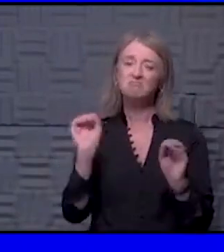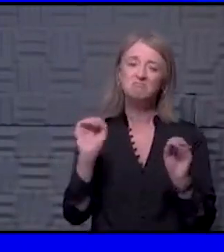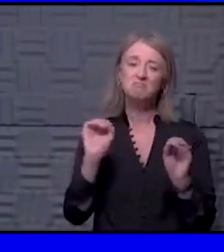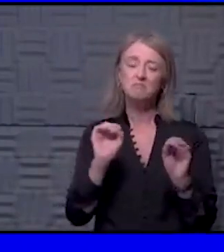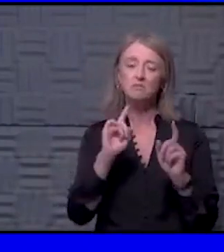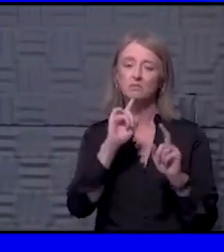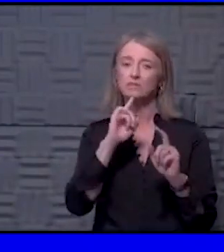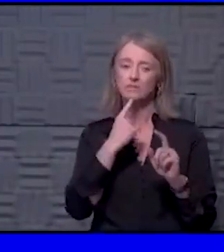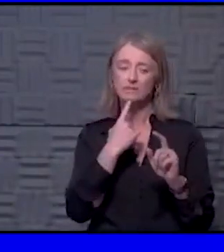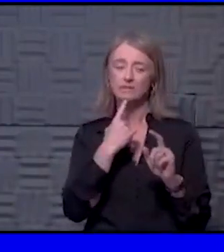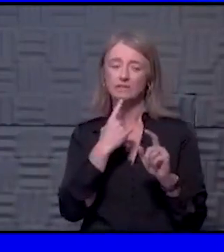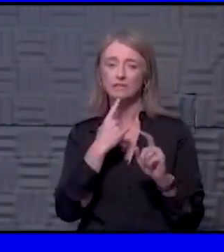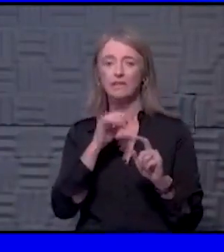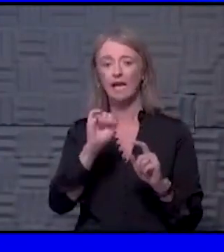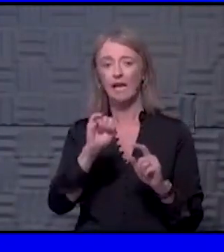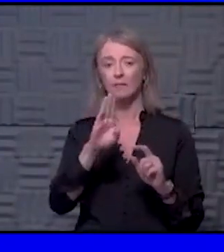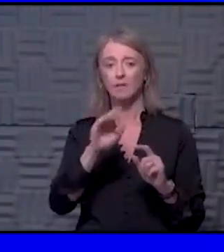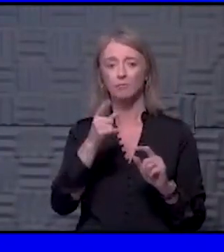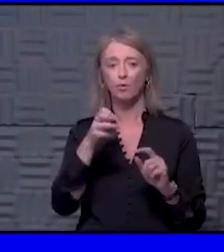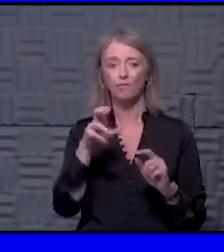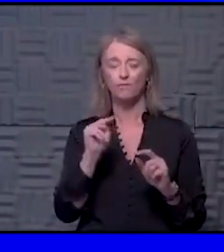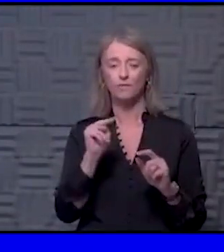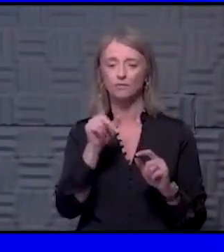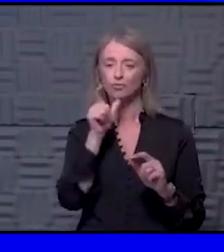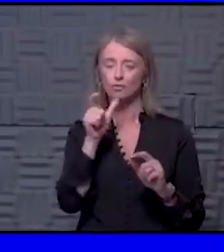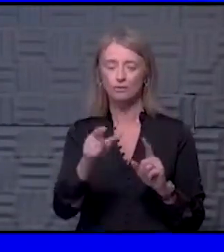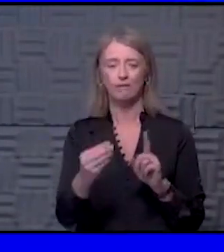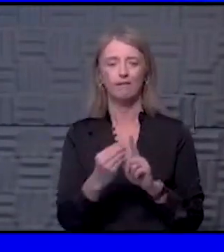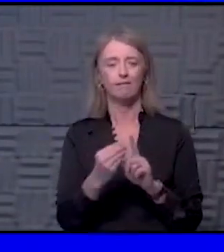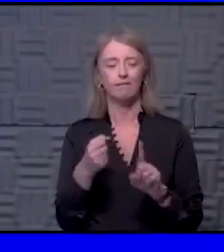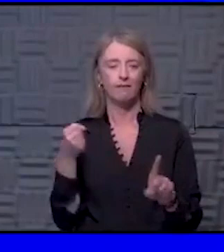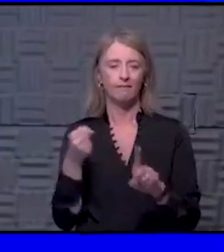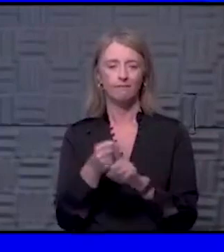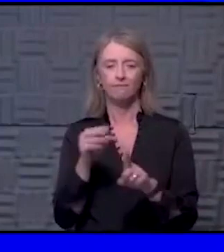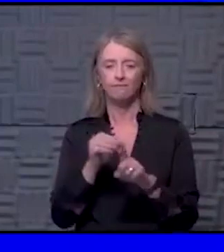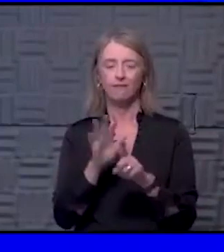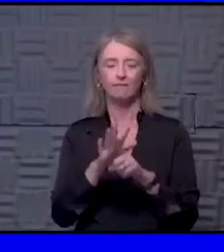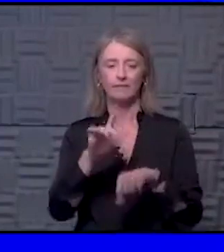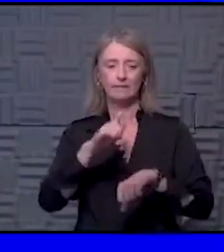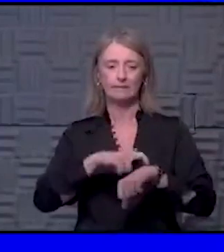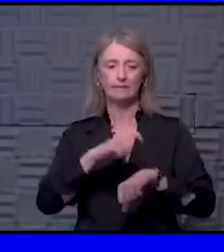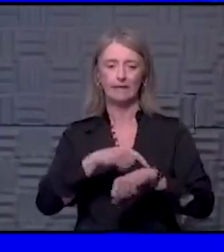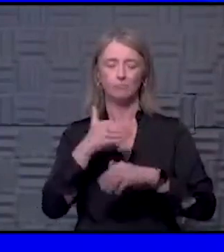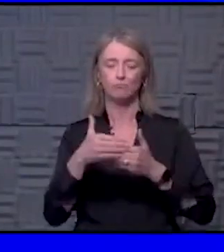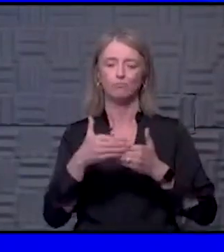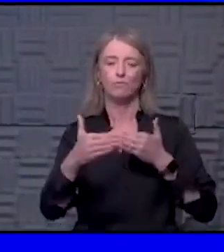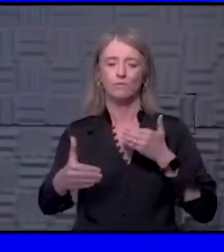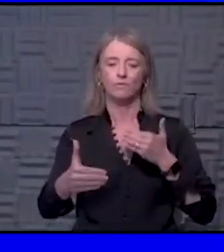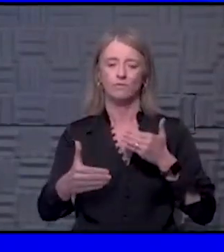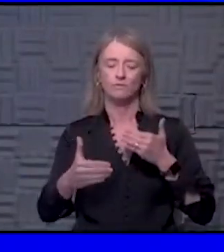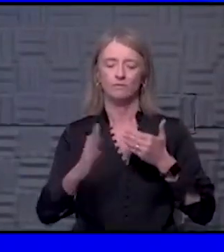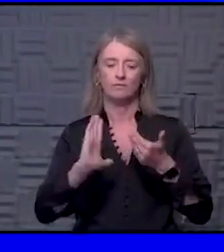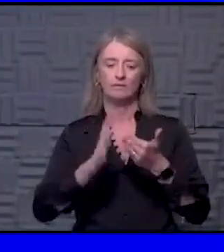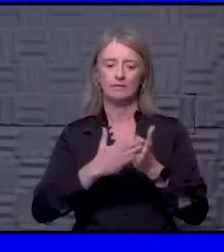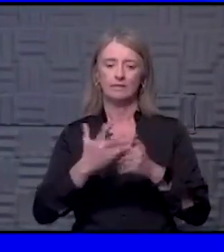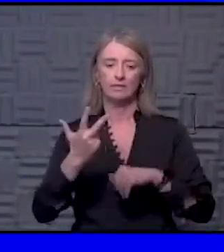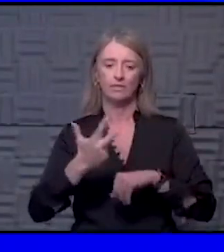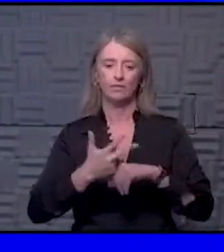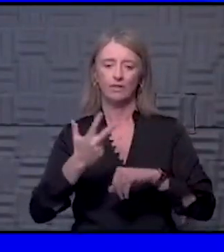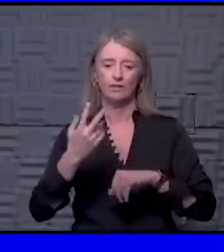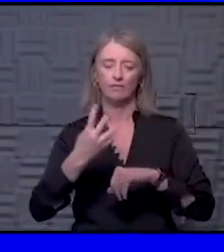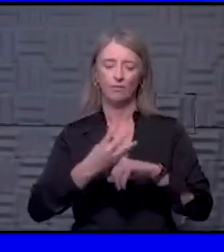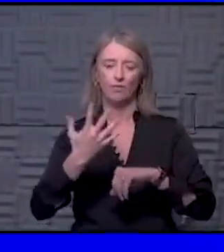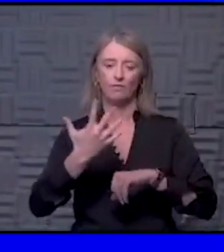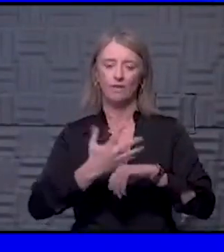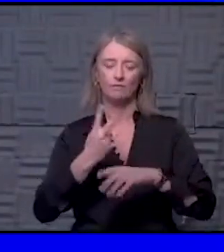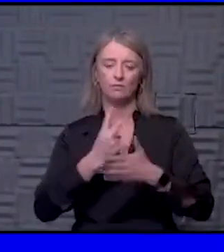too significant. And no, the ibuprofen that you took should not affect the time moving forward in the next 3, 4, 5